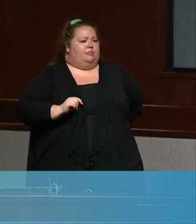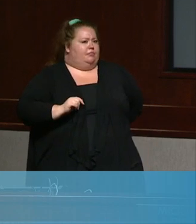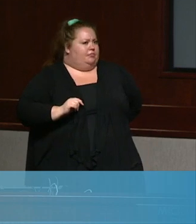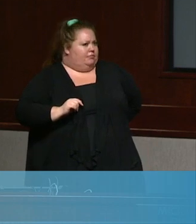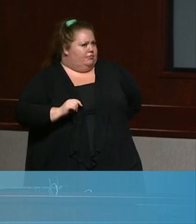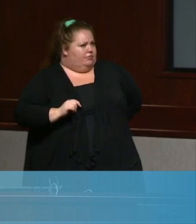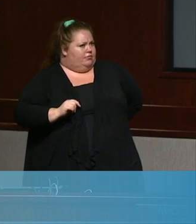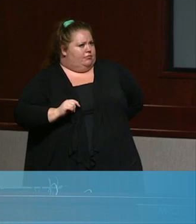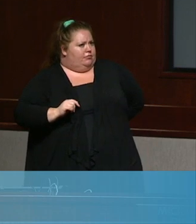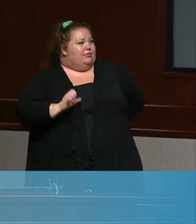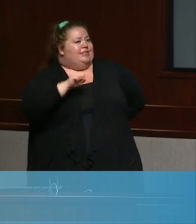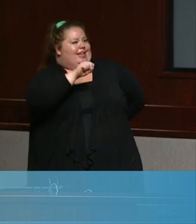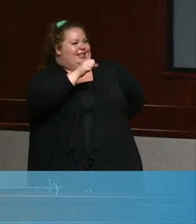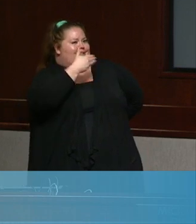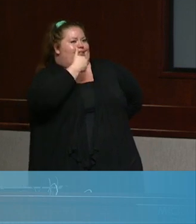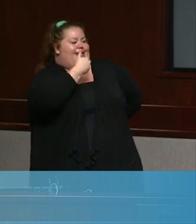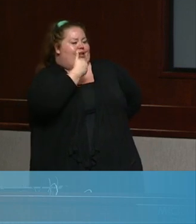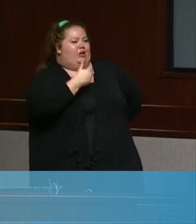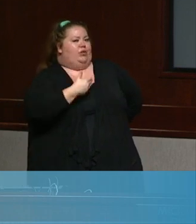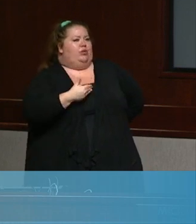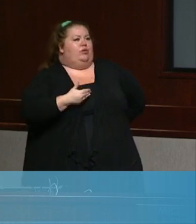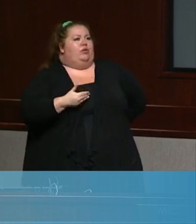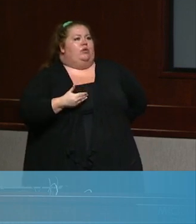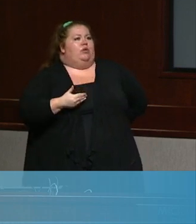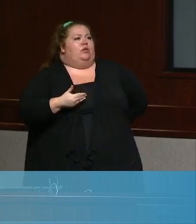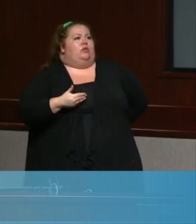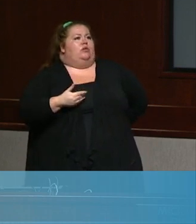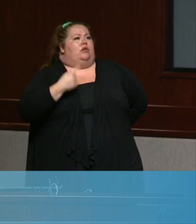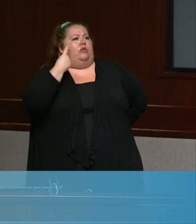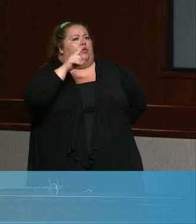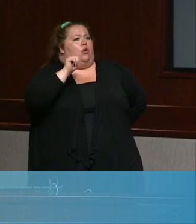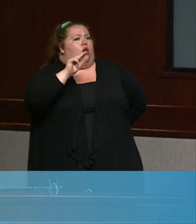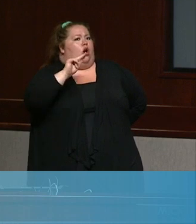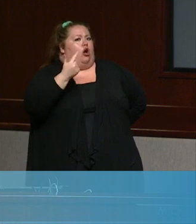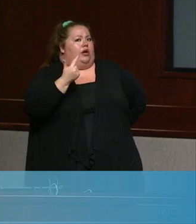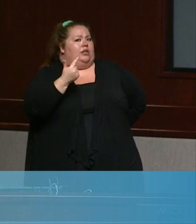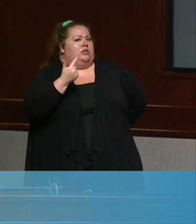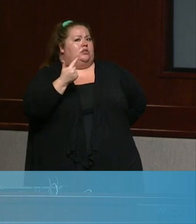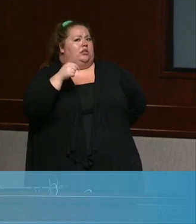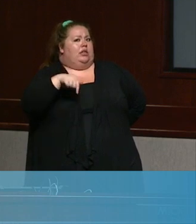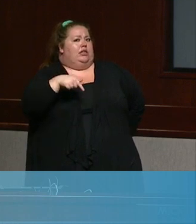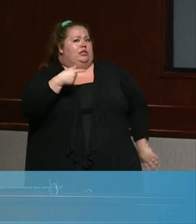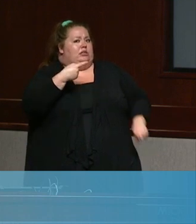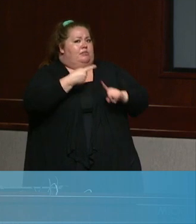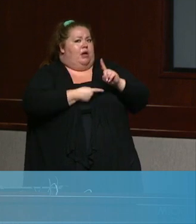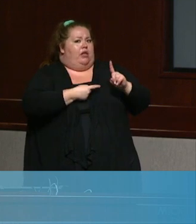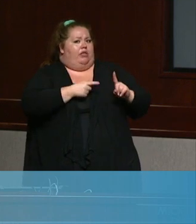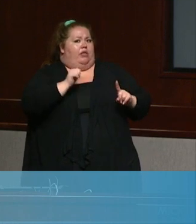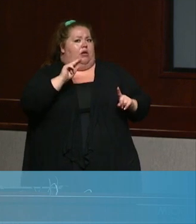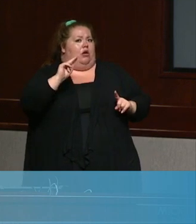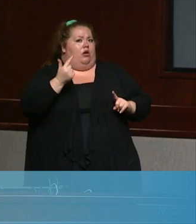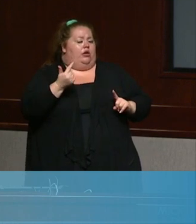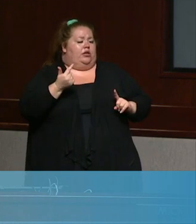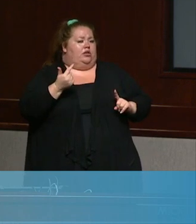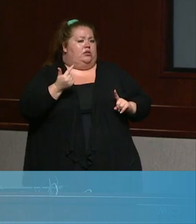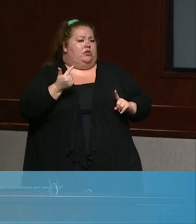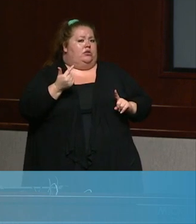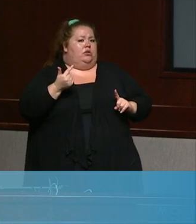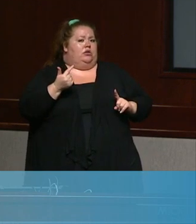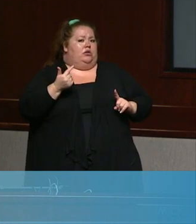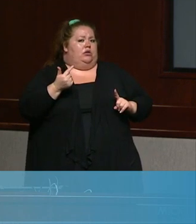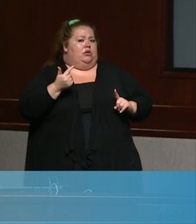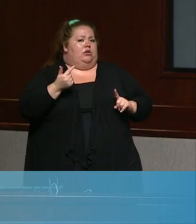No, what Matt, it does. Thank you. And in terms of August, then, I mean, just in the following weeks, does the